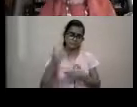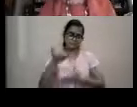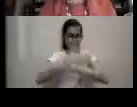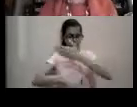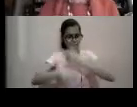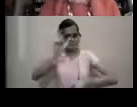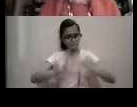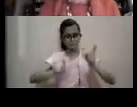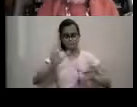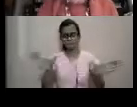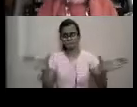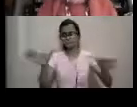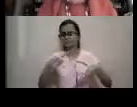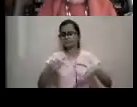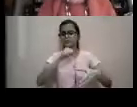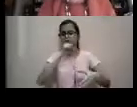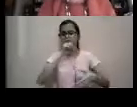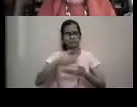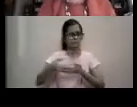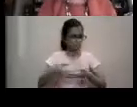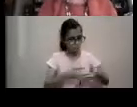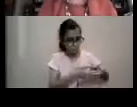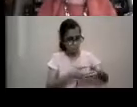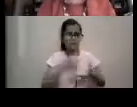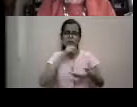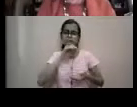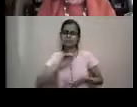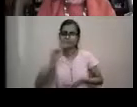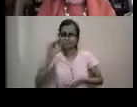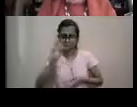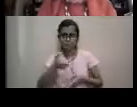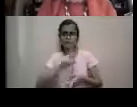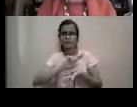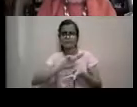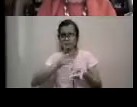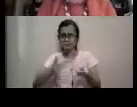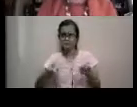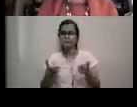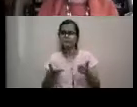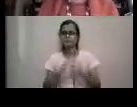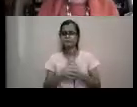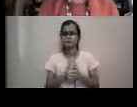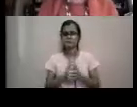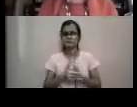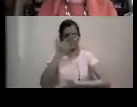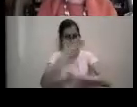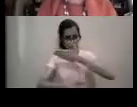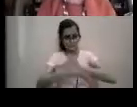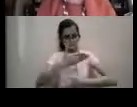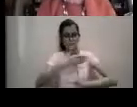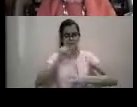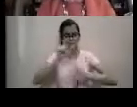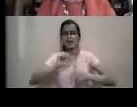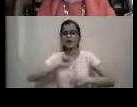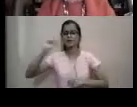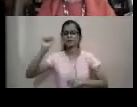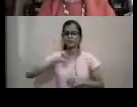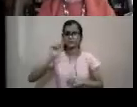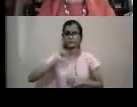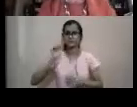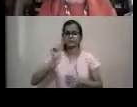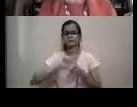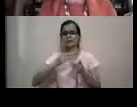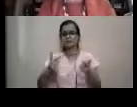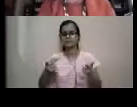as an infantilized object of paternalistic concern, disability scholars and activists have offered